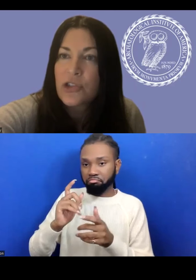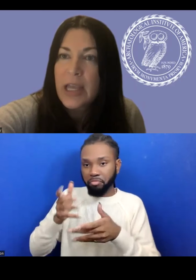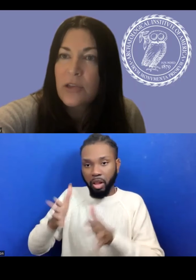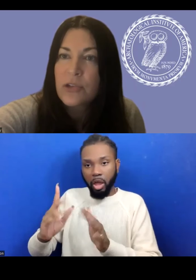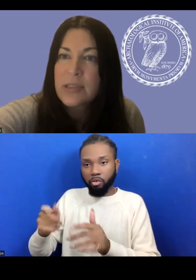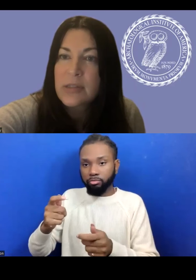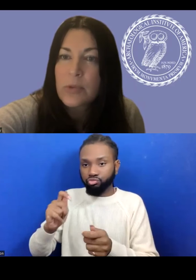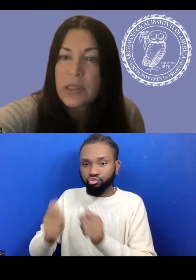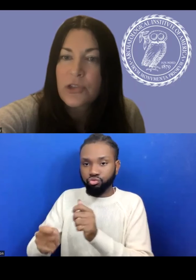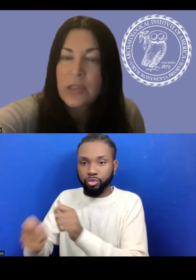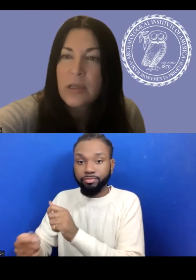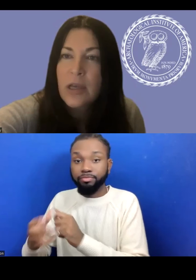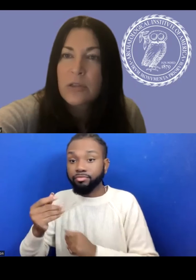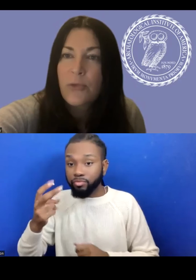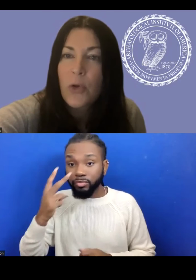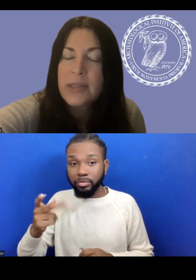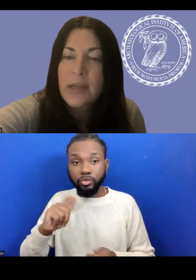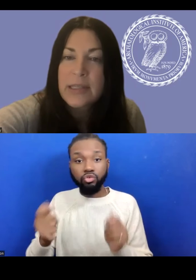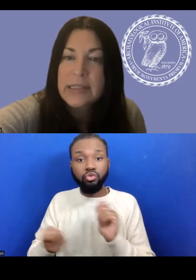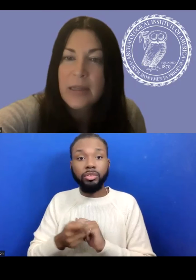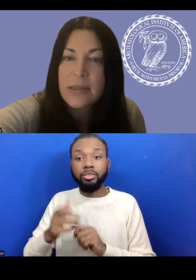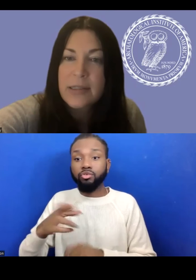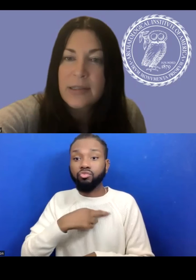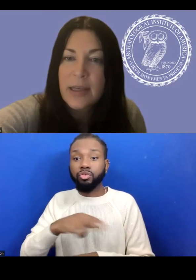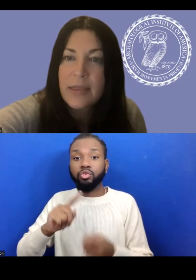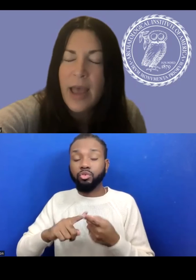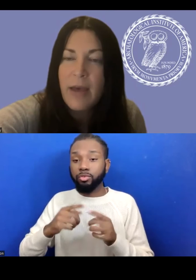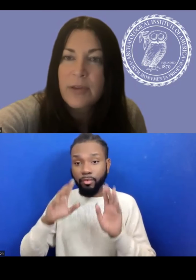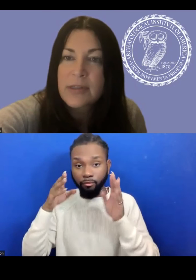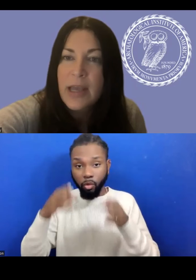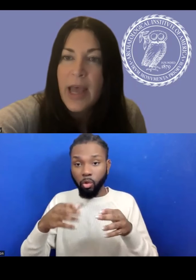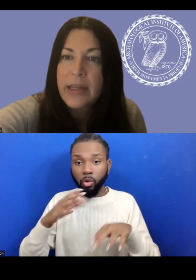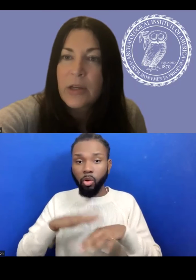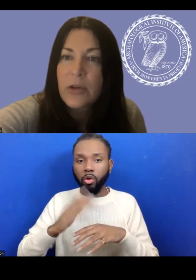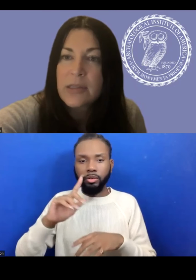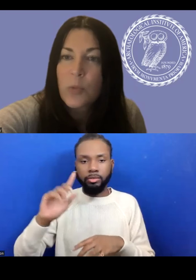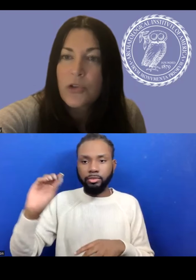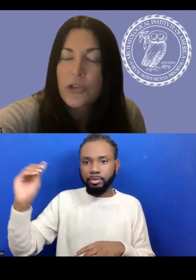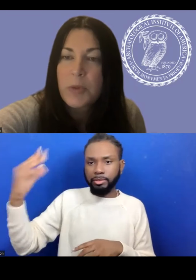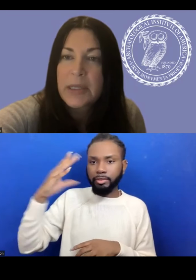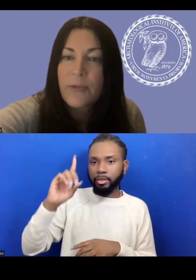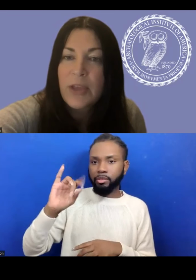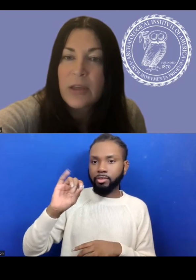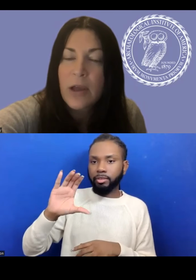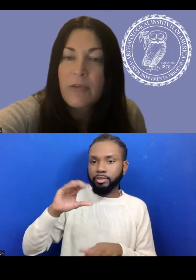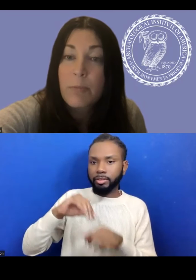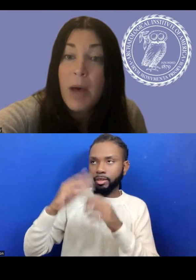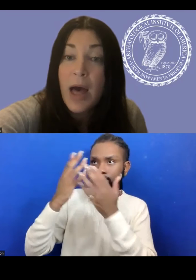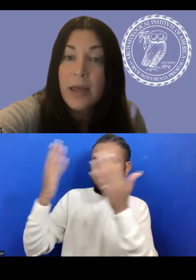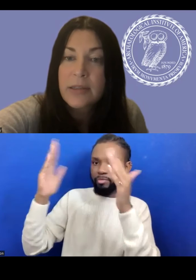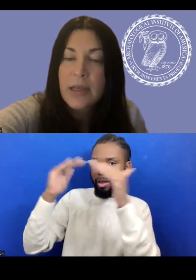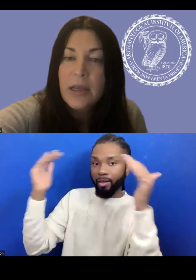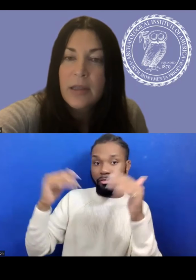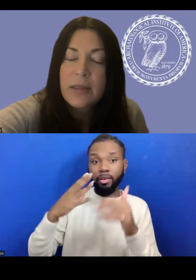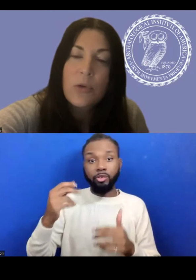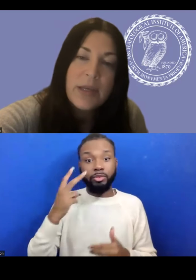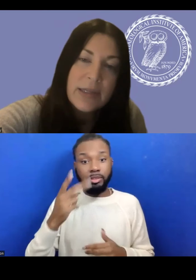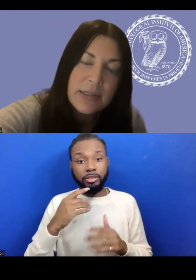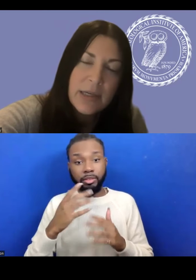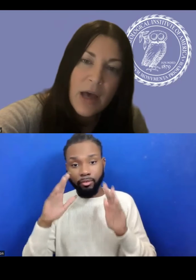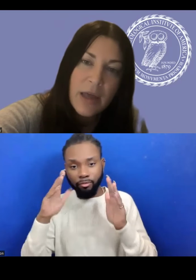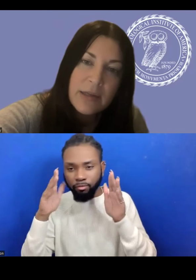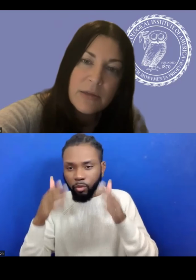he changes his religion to focus on the sun disk in the heavens. And here he is worshiping a figure of Ma'at,